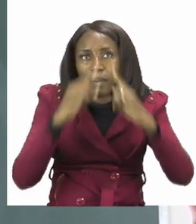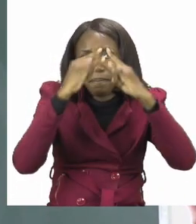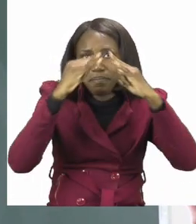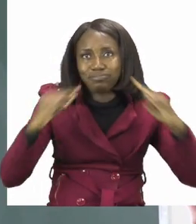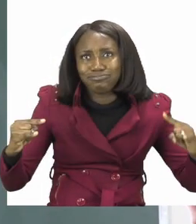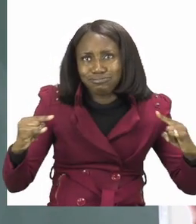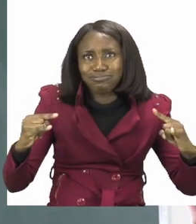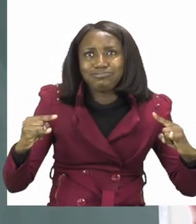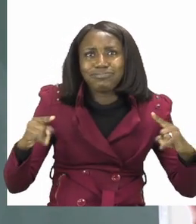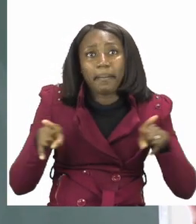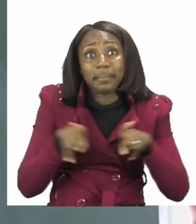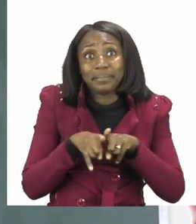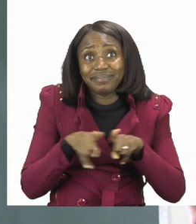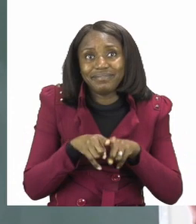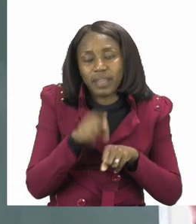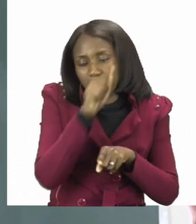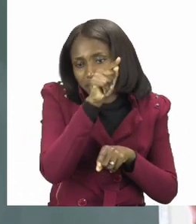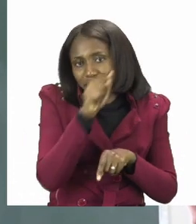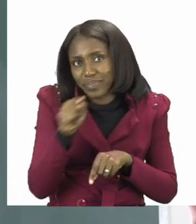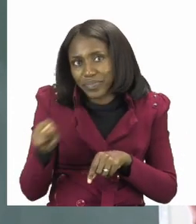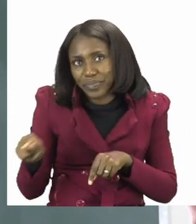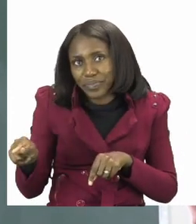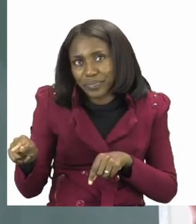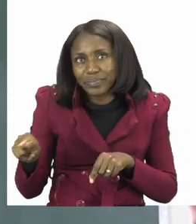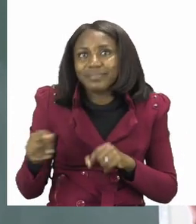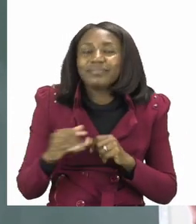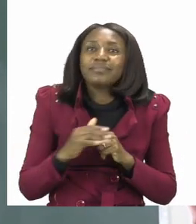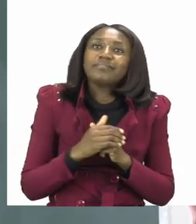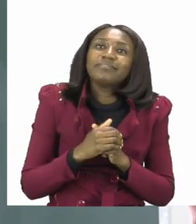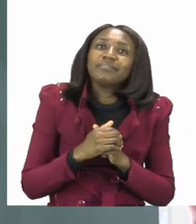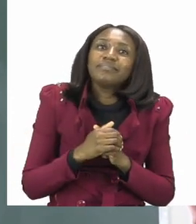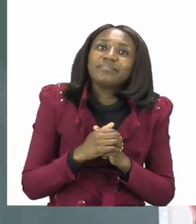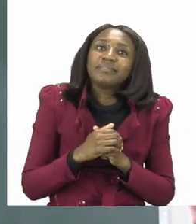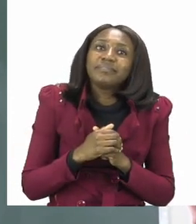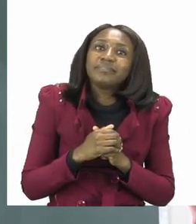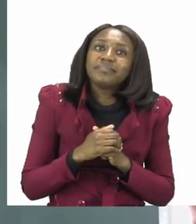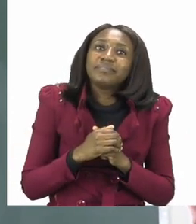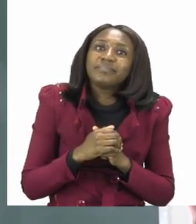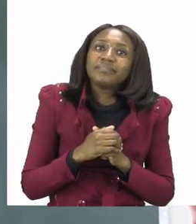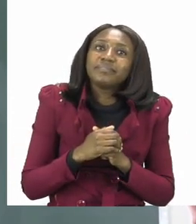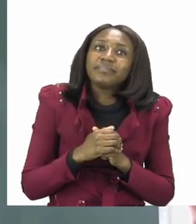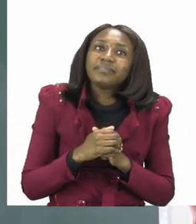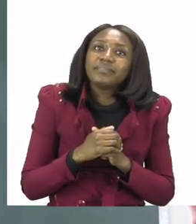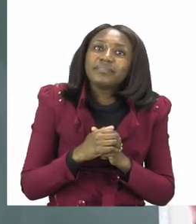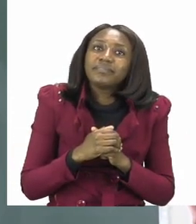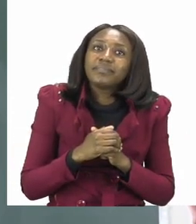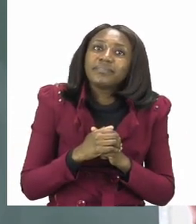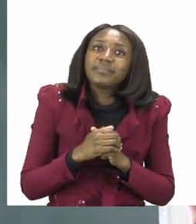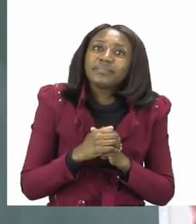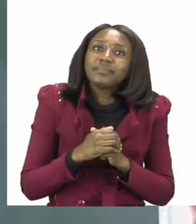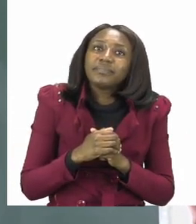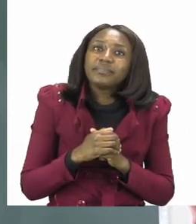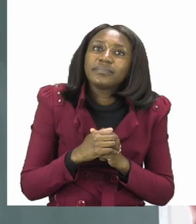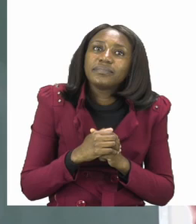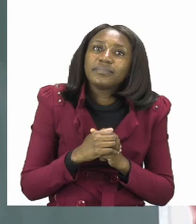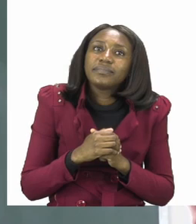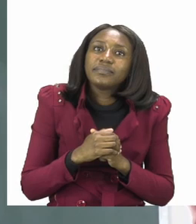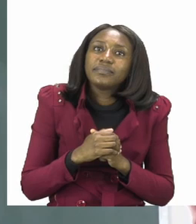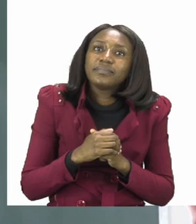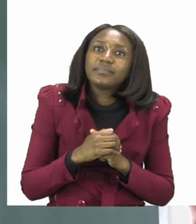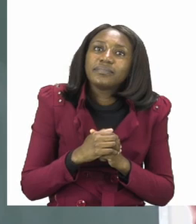tent. So, we're going to match our triangular prism 3D shape to our shape of